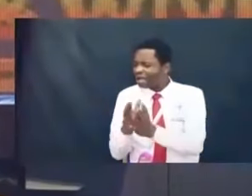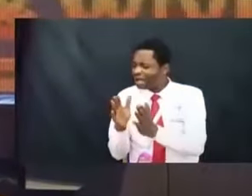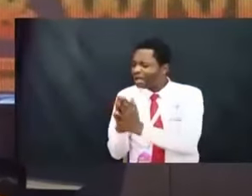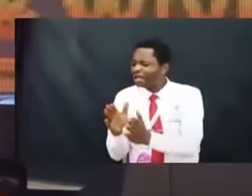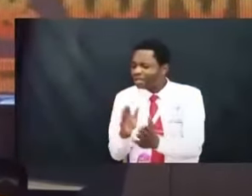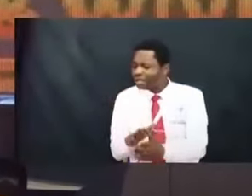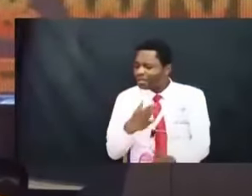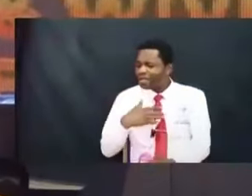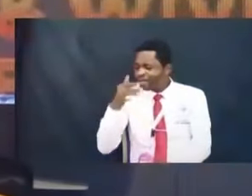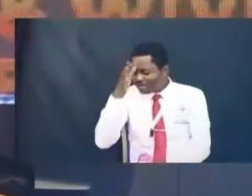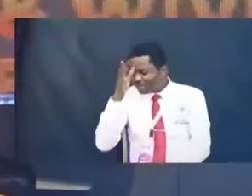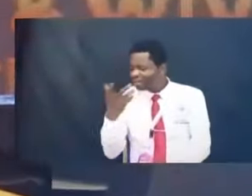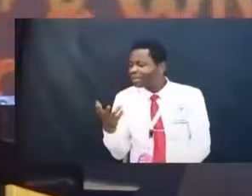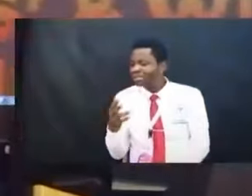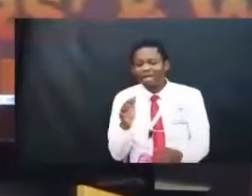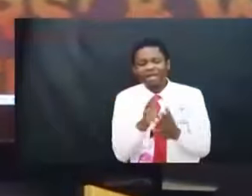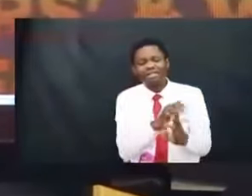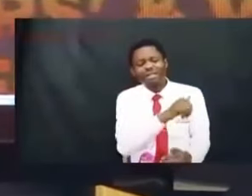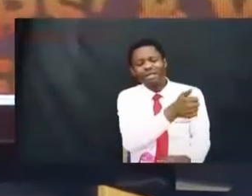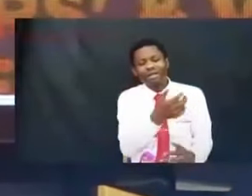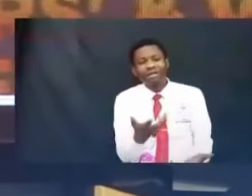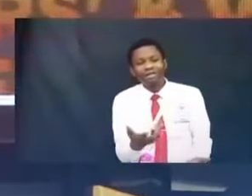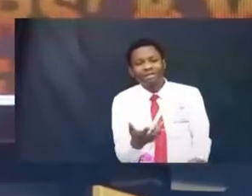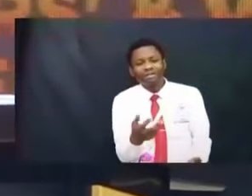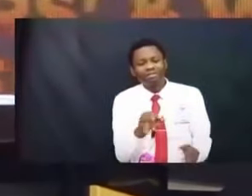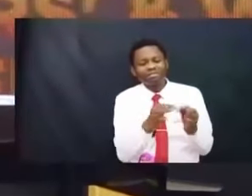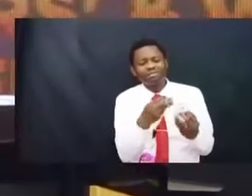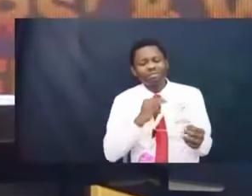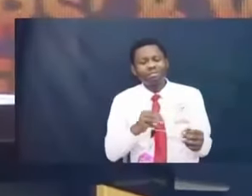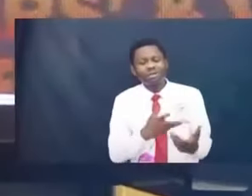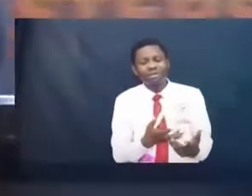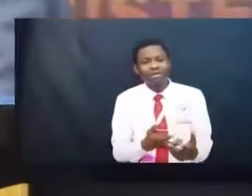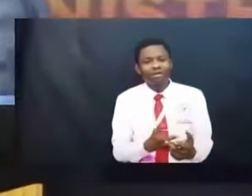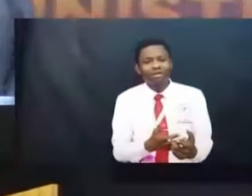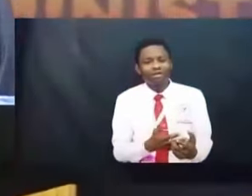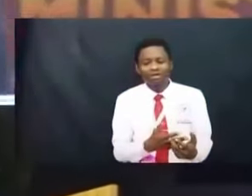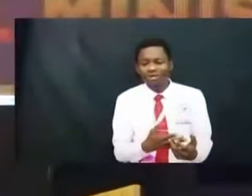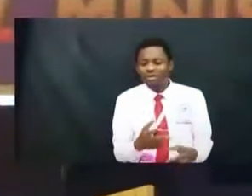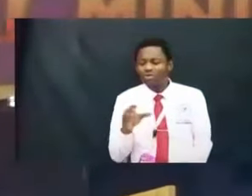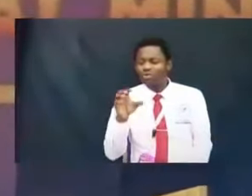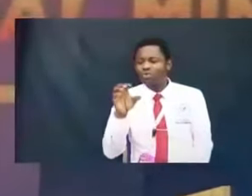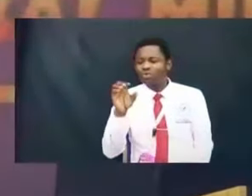was, he asked this other family member, Ujaf Oho.